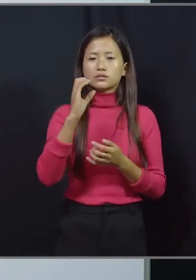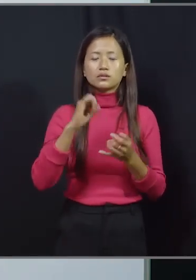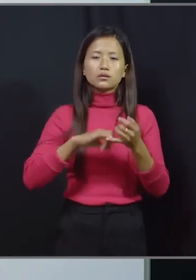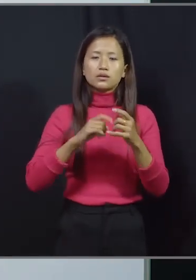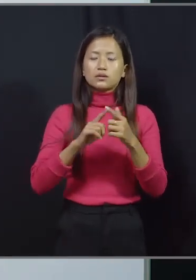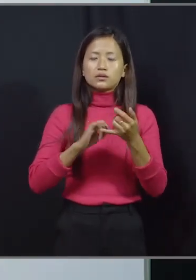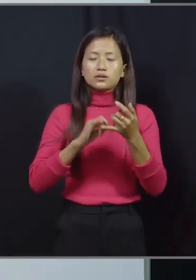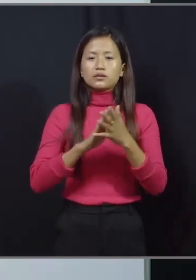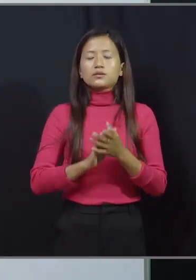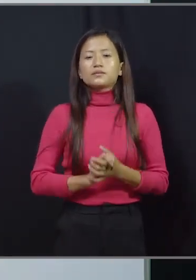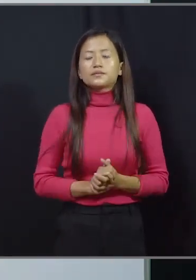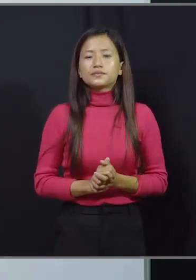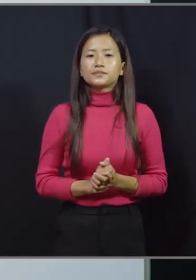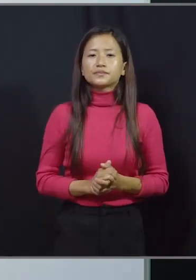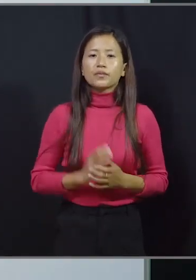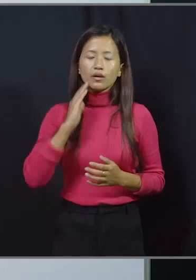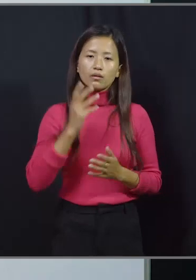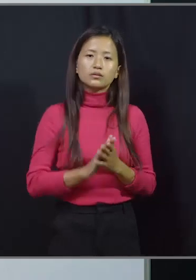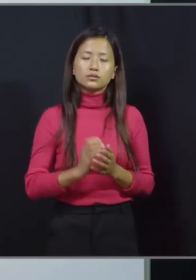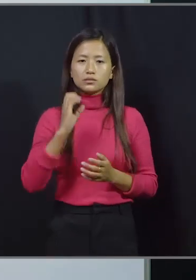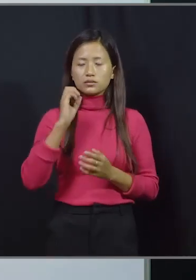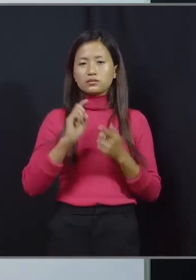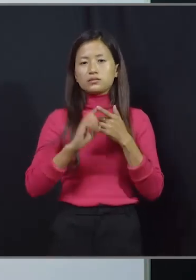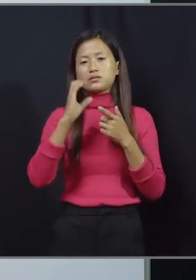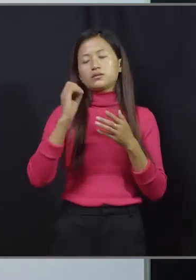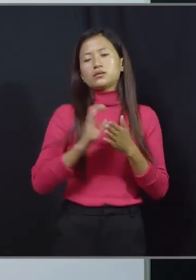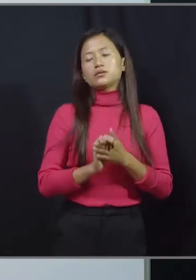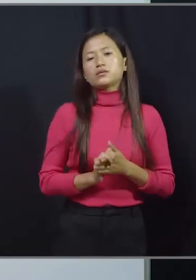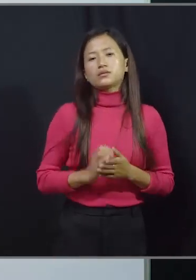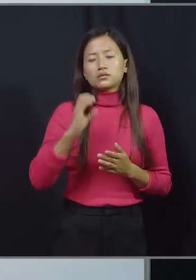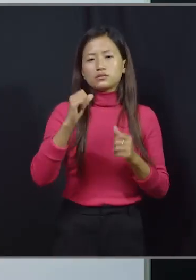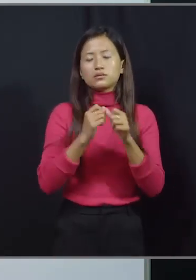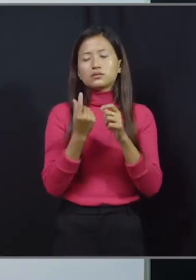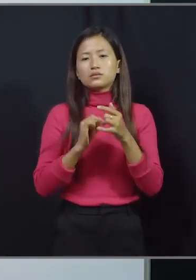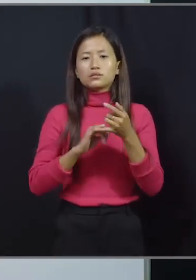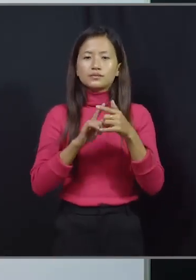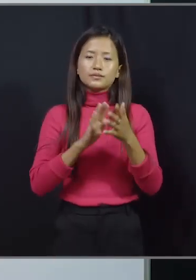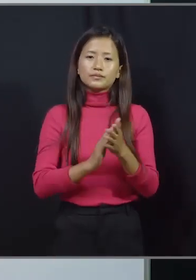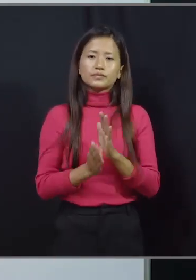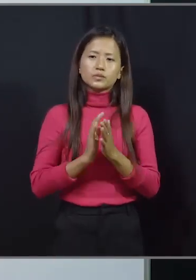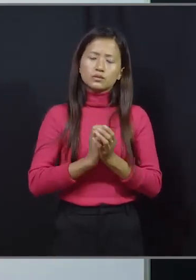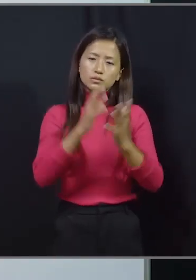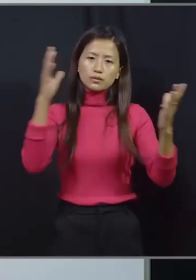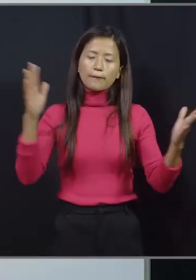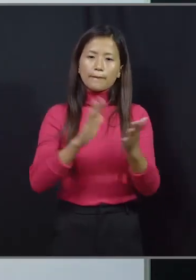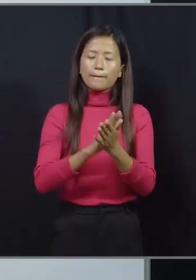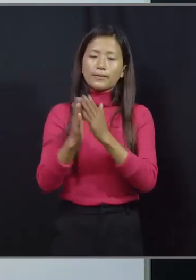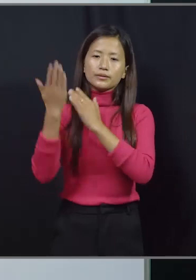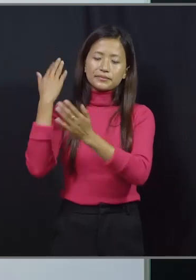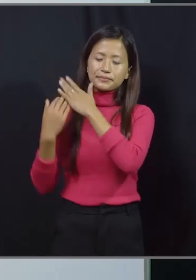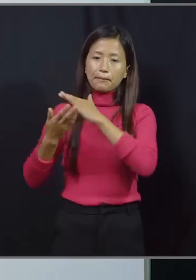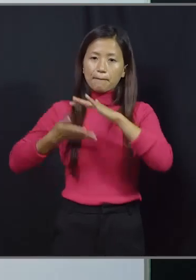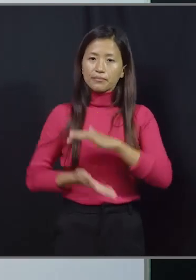causes. When we say economic causes, we have so many histories behind which we